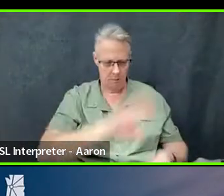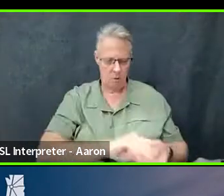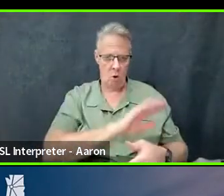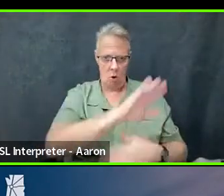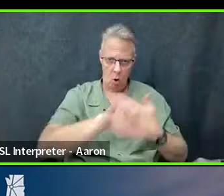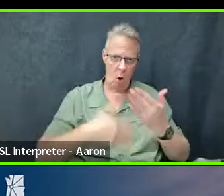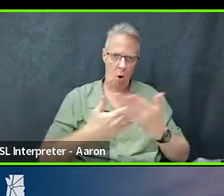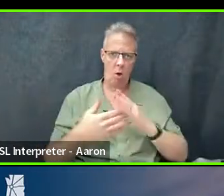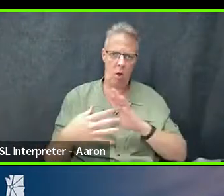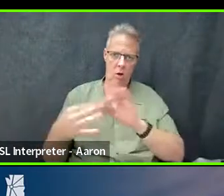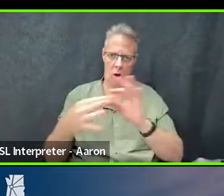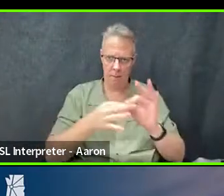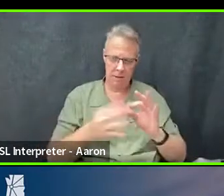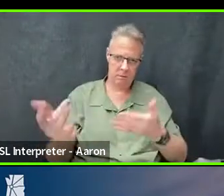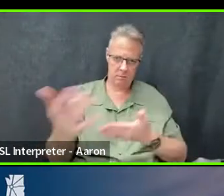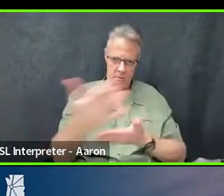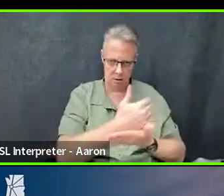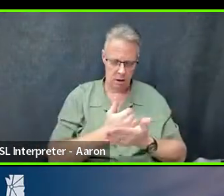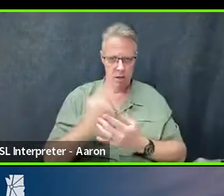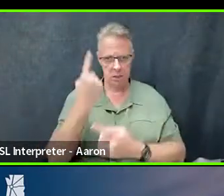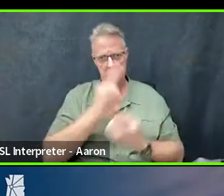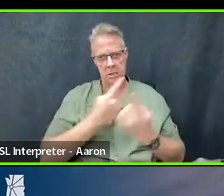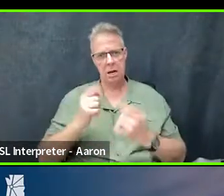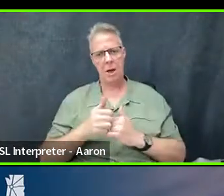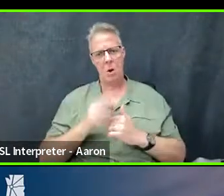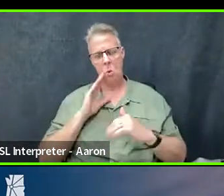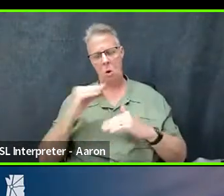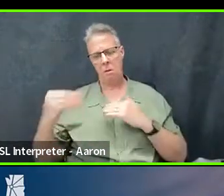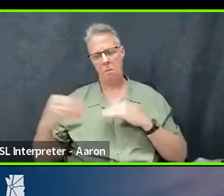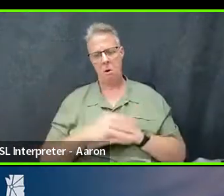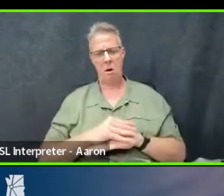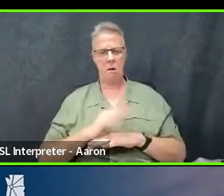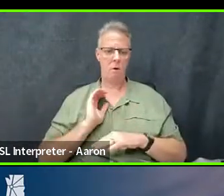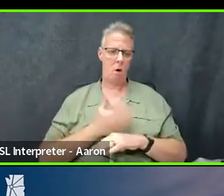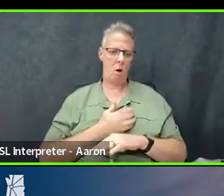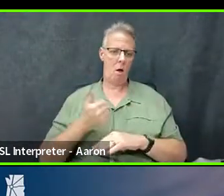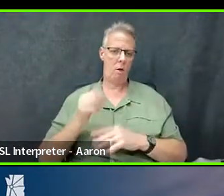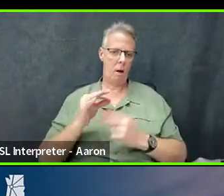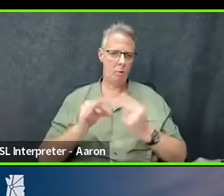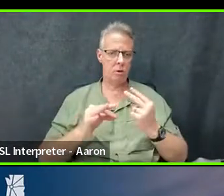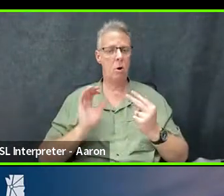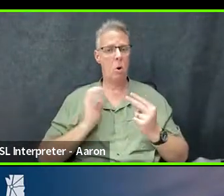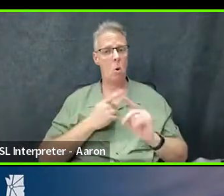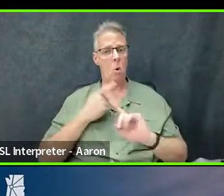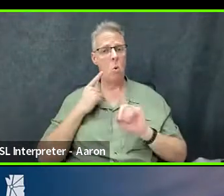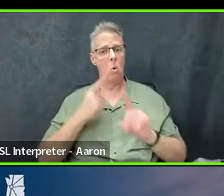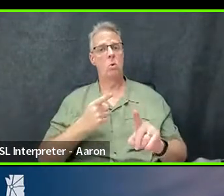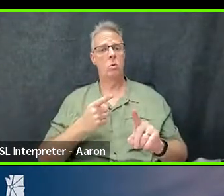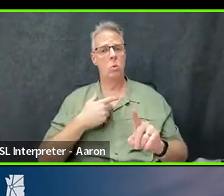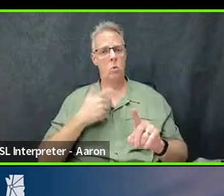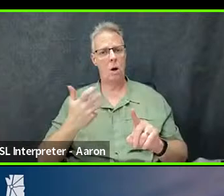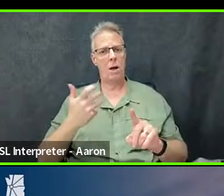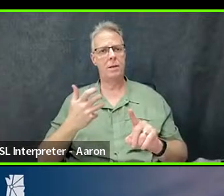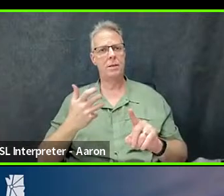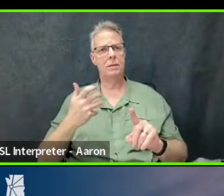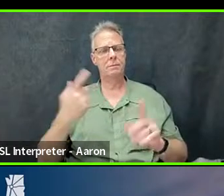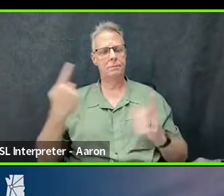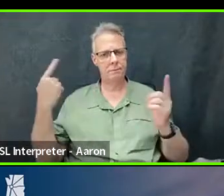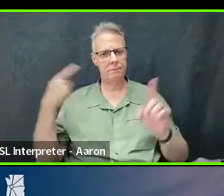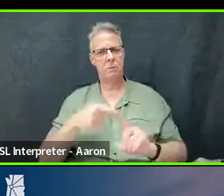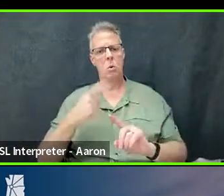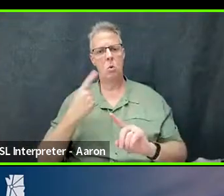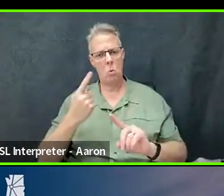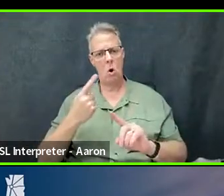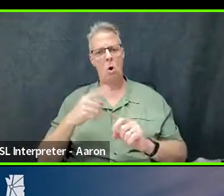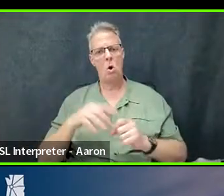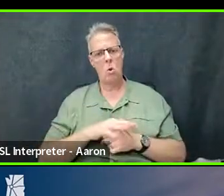received, consider how that might modify our locally preferred alternative, and the goal is to get down to a single locally